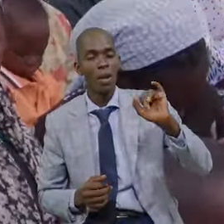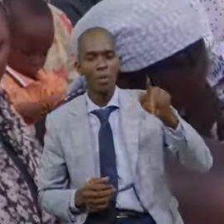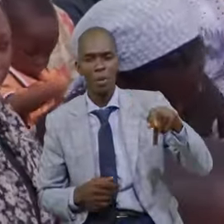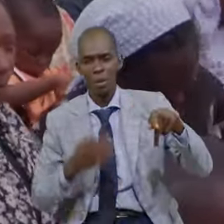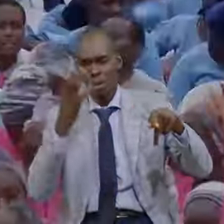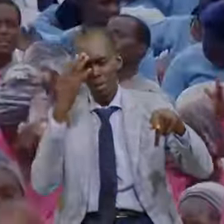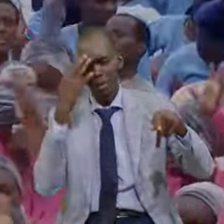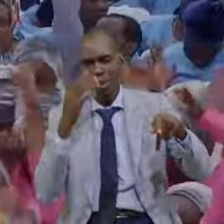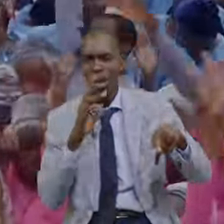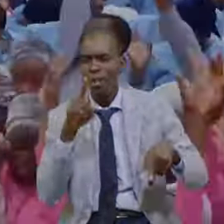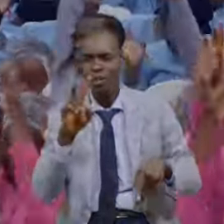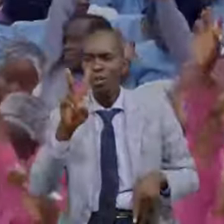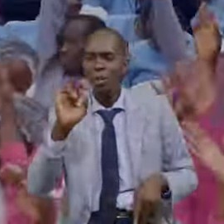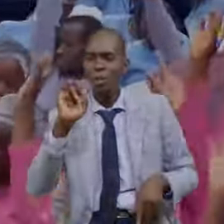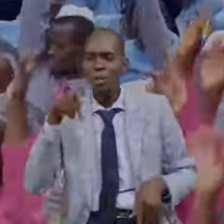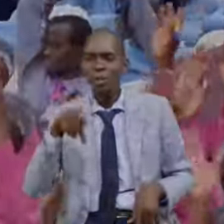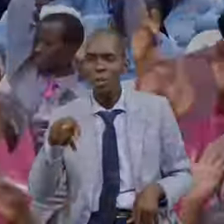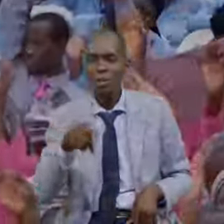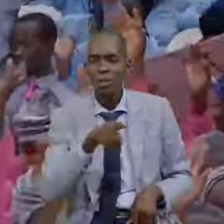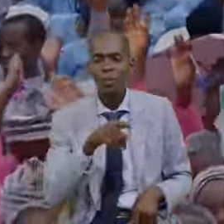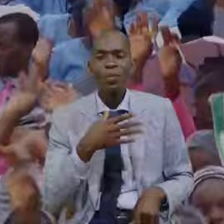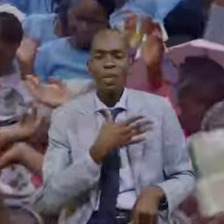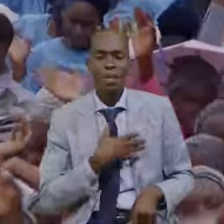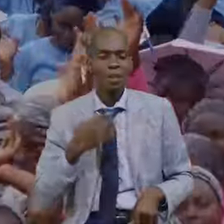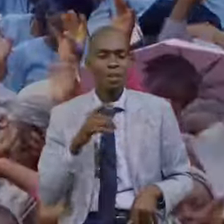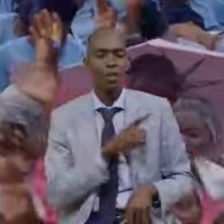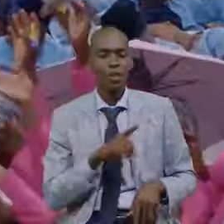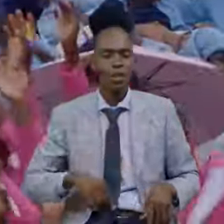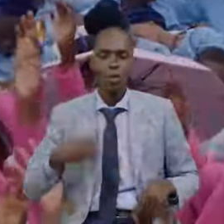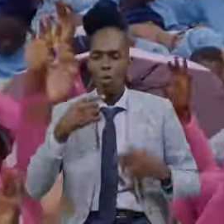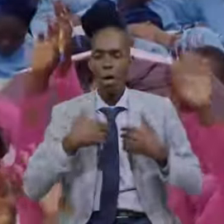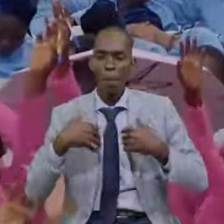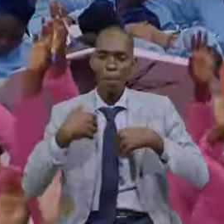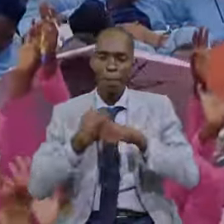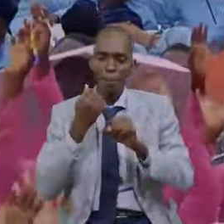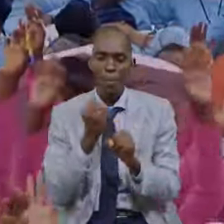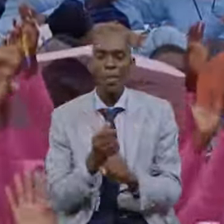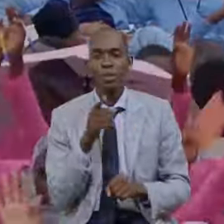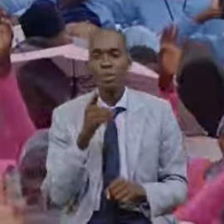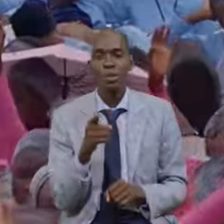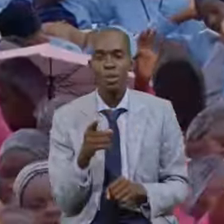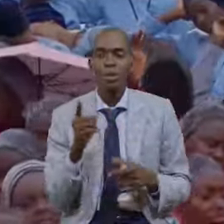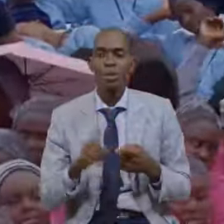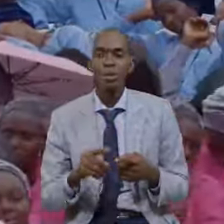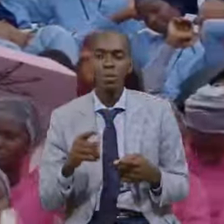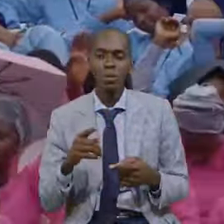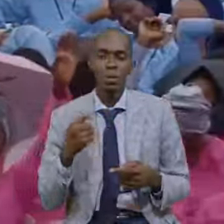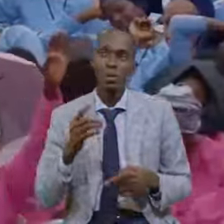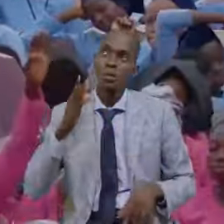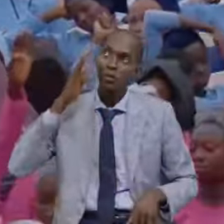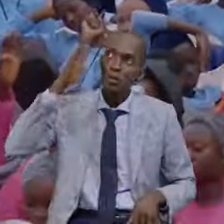Where are you? And the Lord who has made you the future champion,